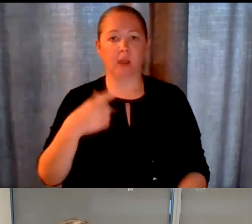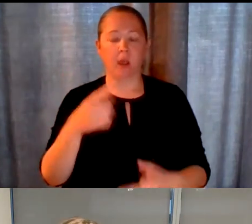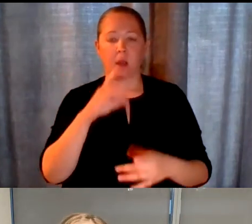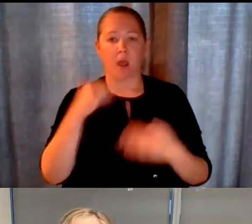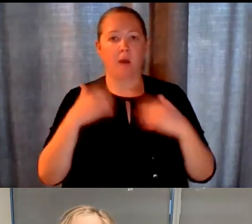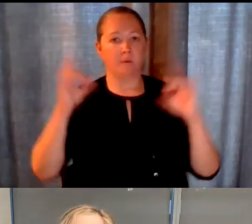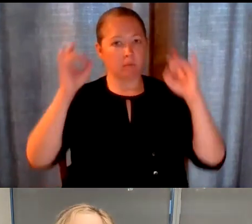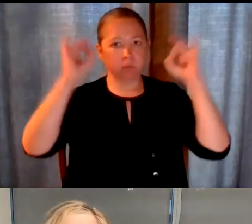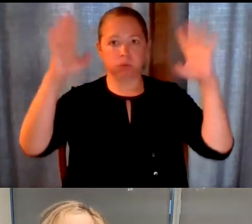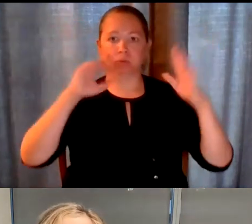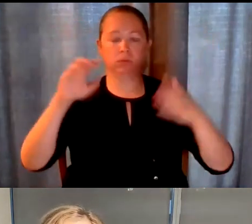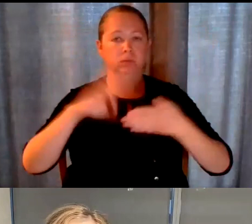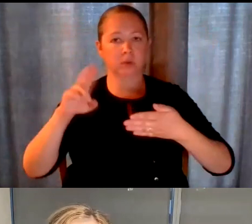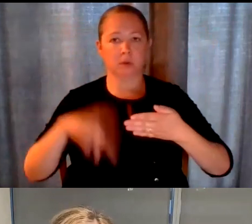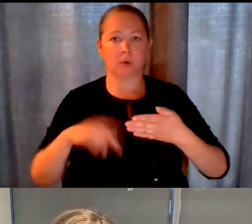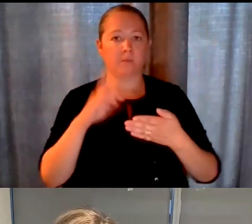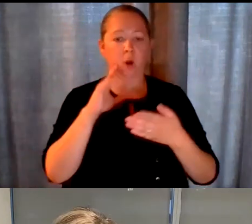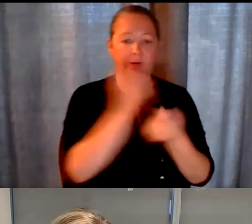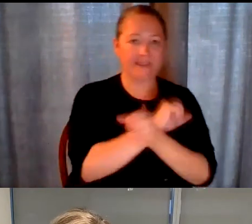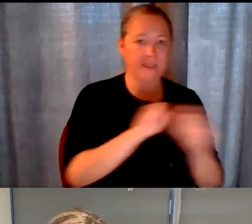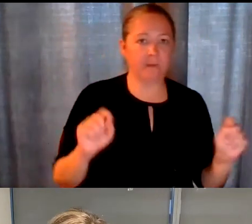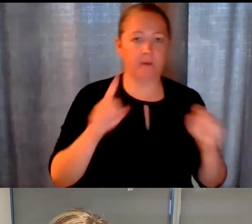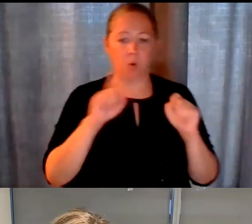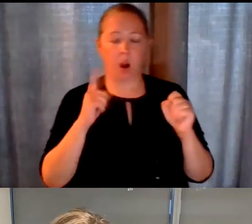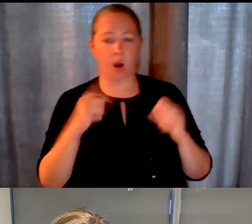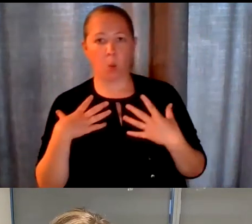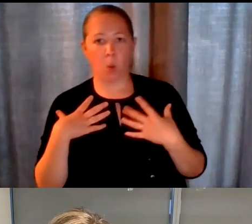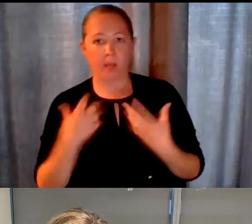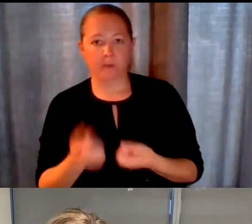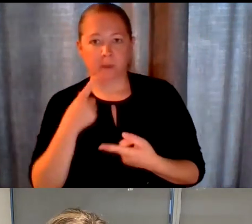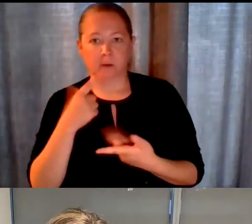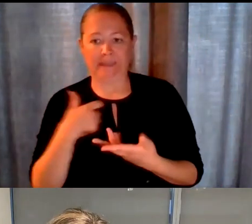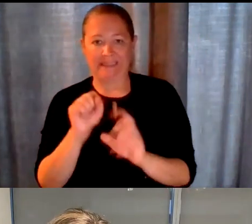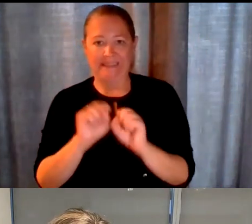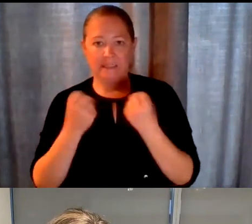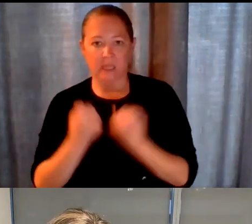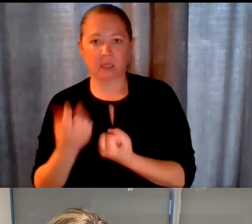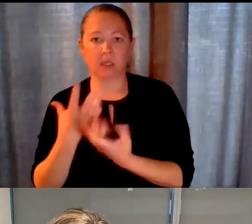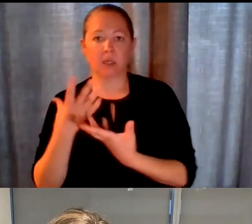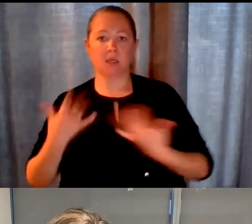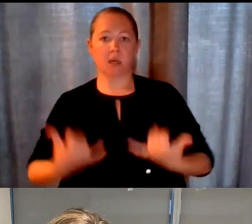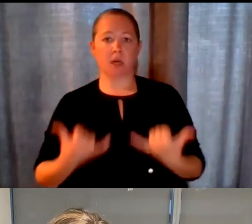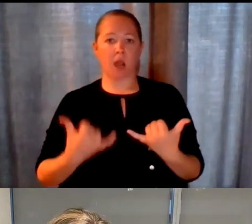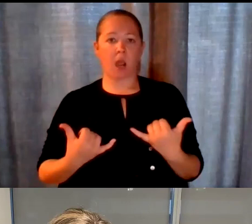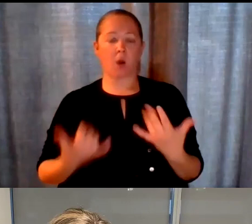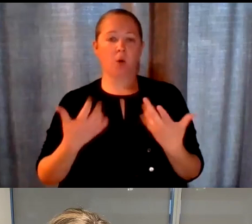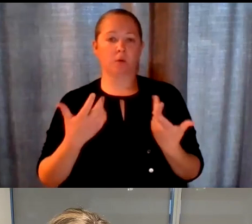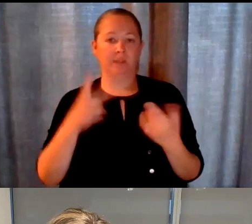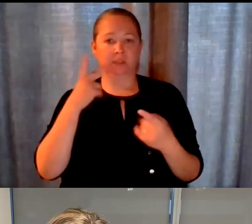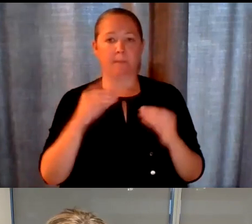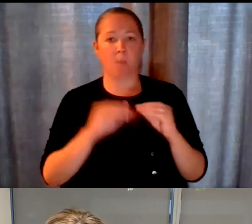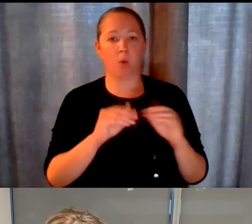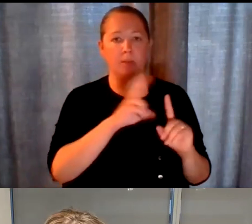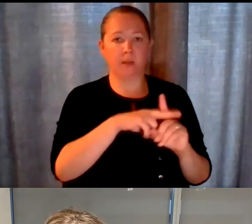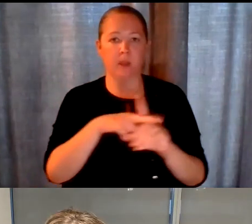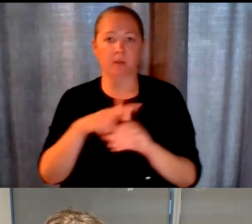bodily autonomy, for our safety, for our well-being as a society. And now that frightening test is similarly being applied in this context,